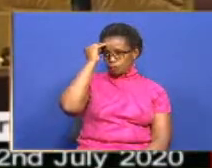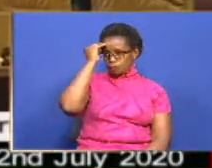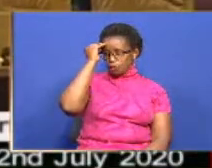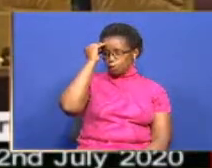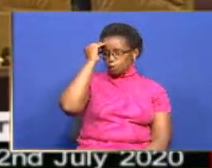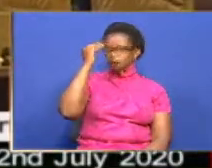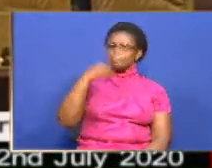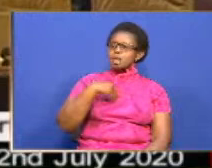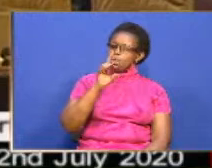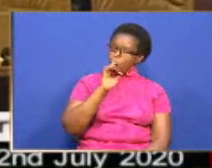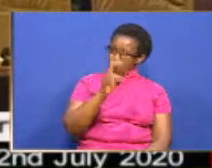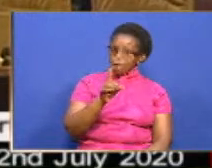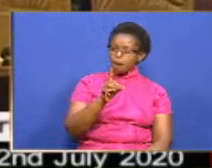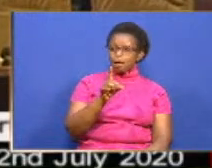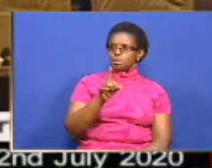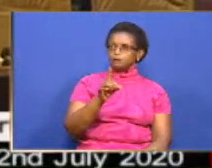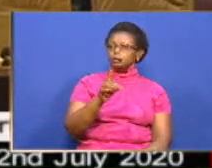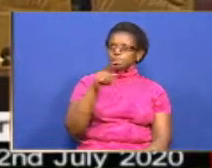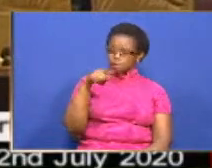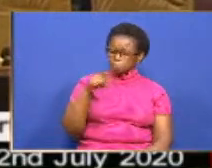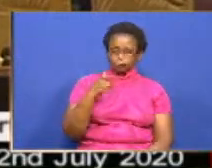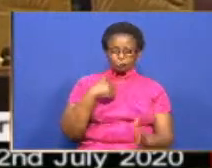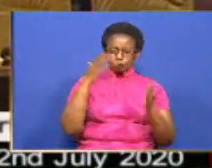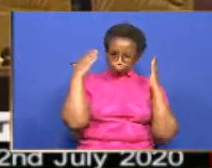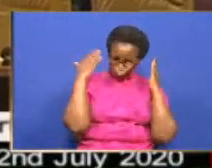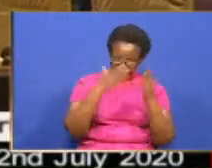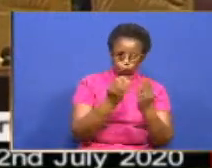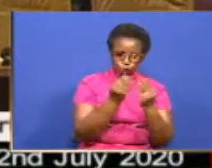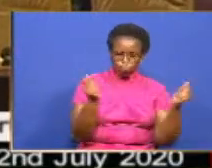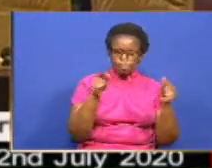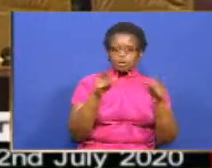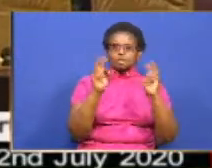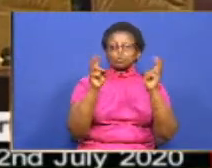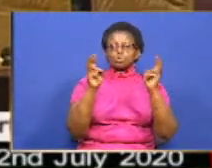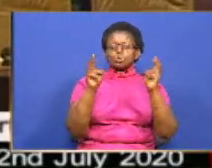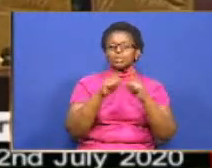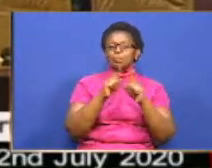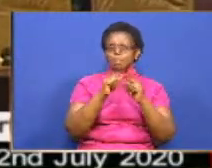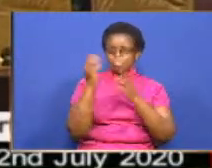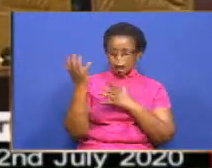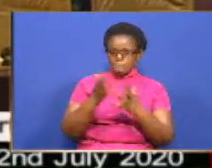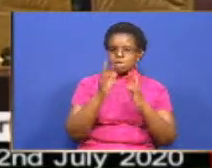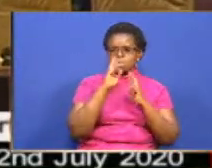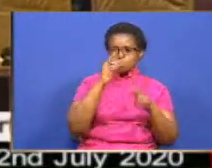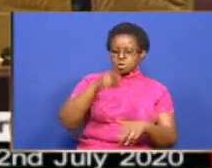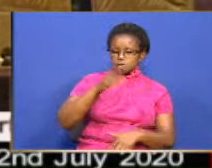directed to delve into the matter and report to the House